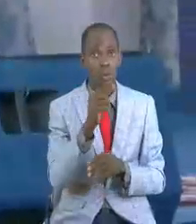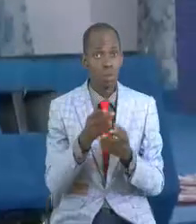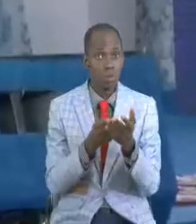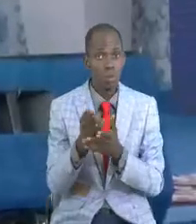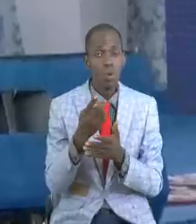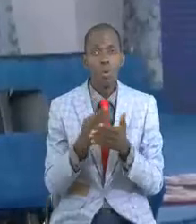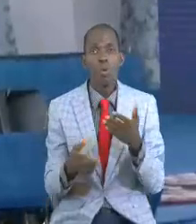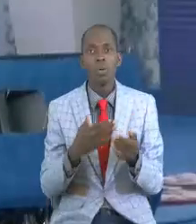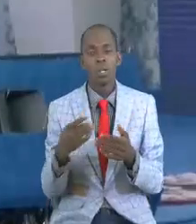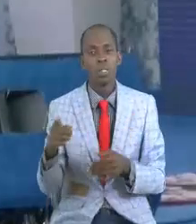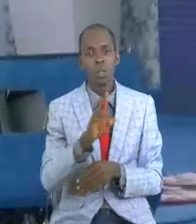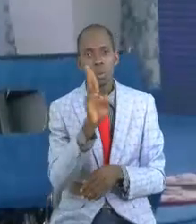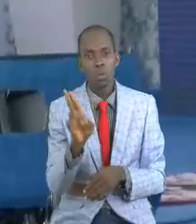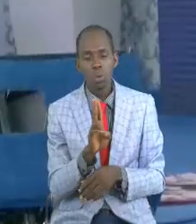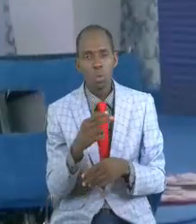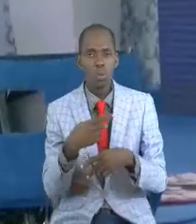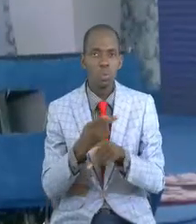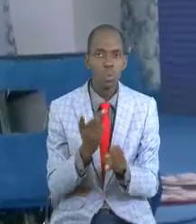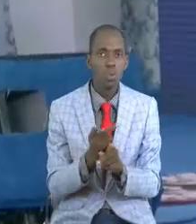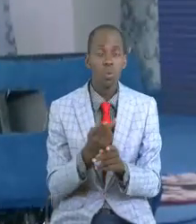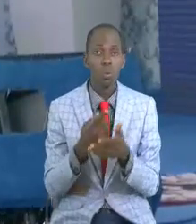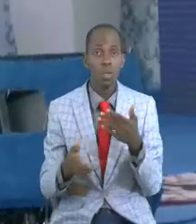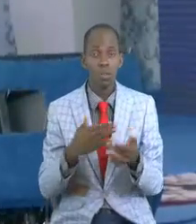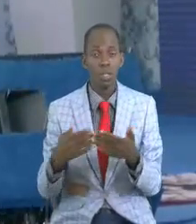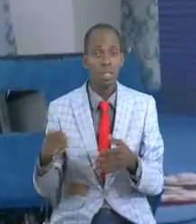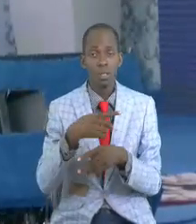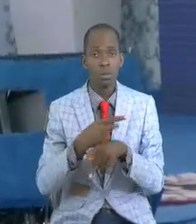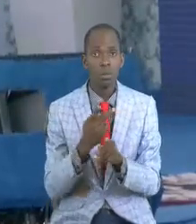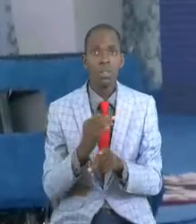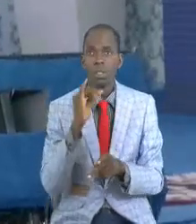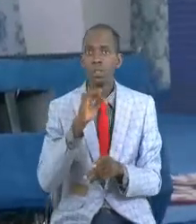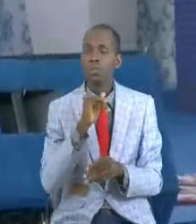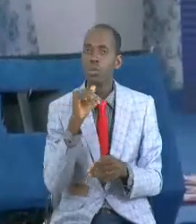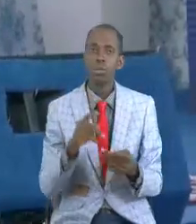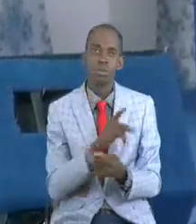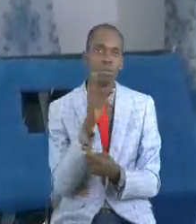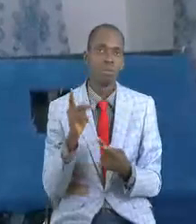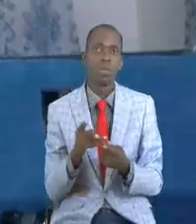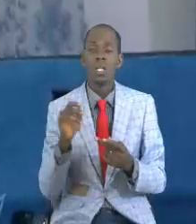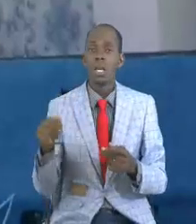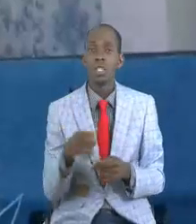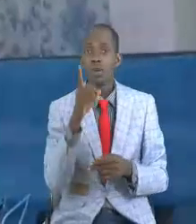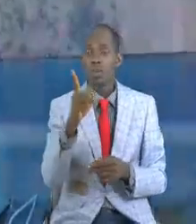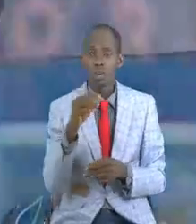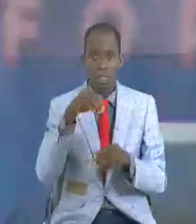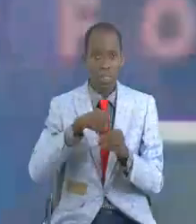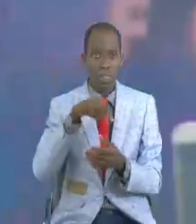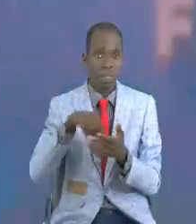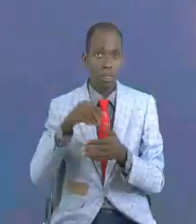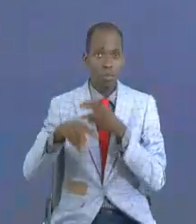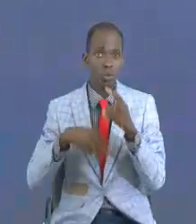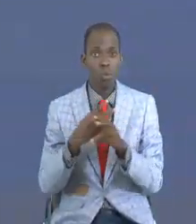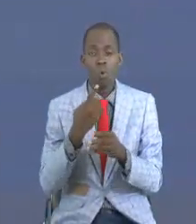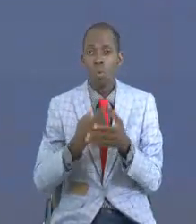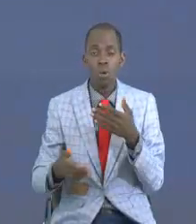they manufacture is not perfect. Anyone in this world, whatever they teach,